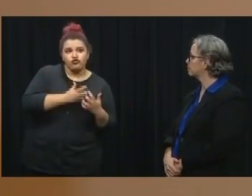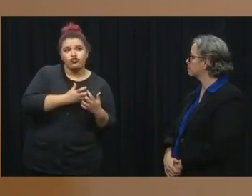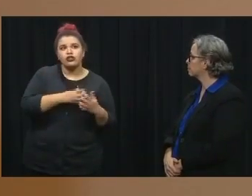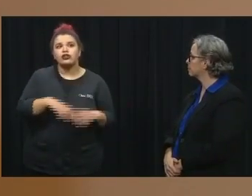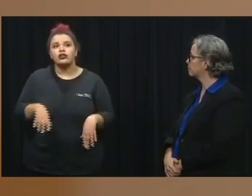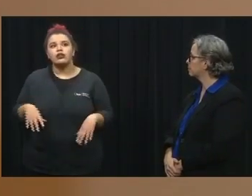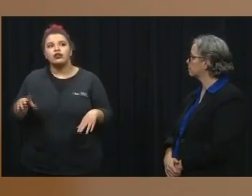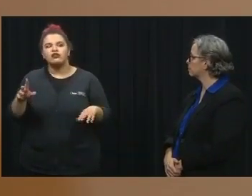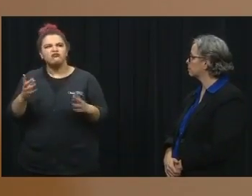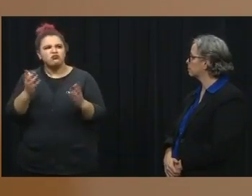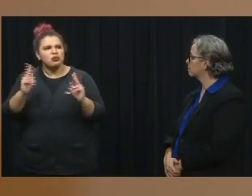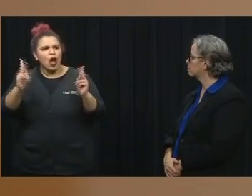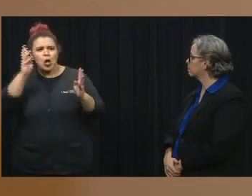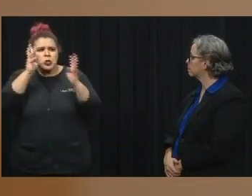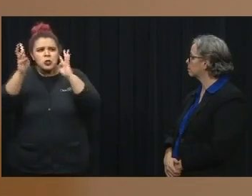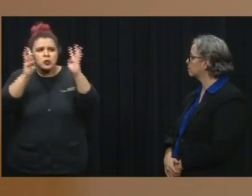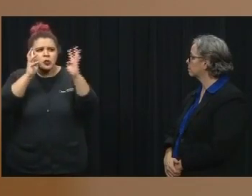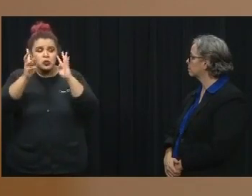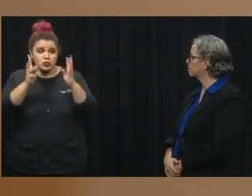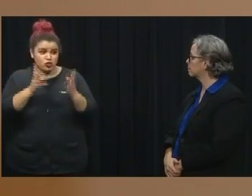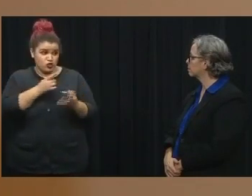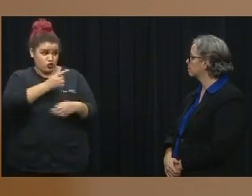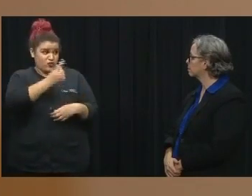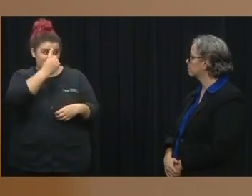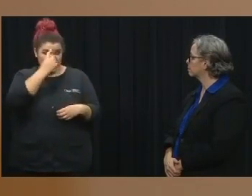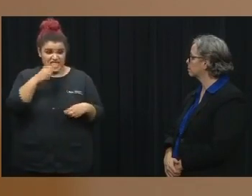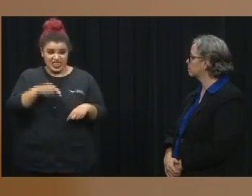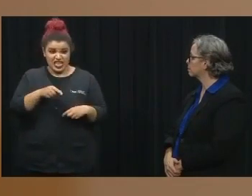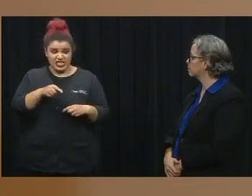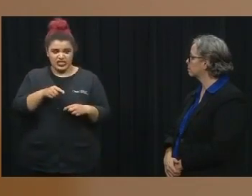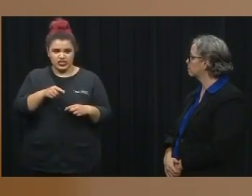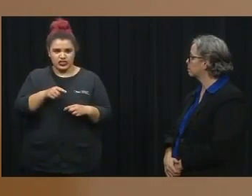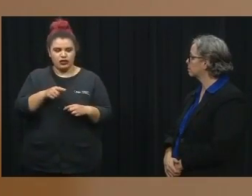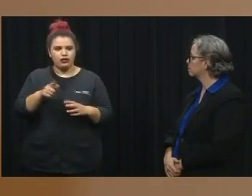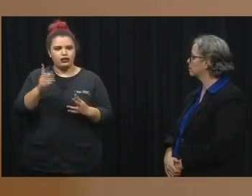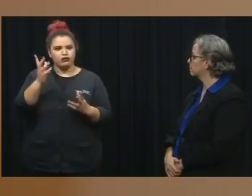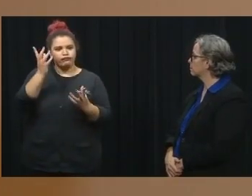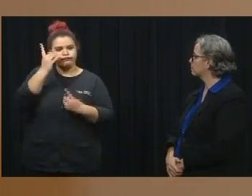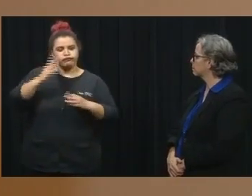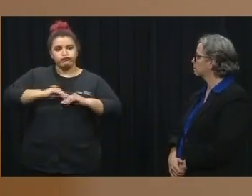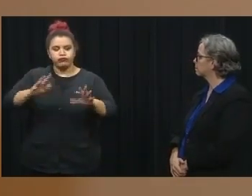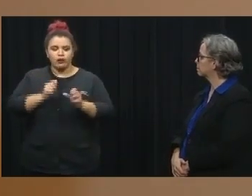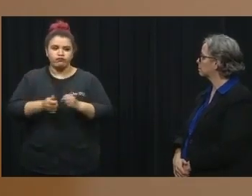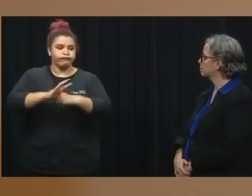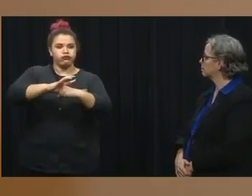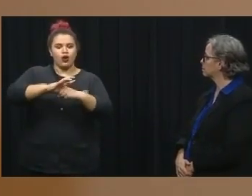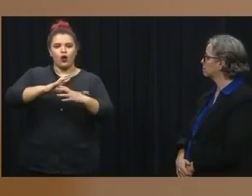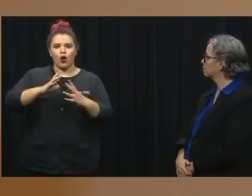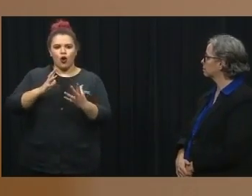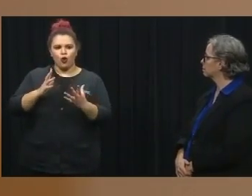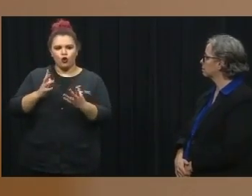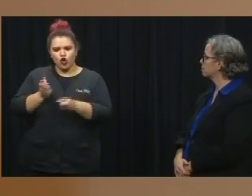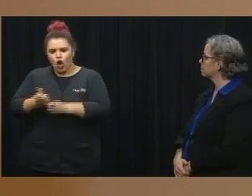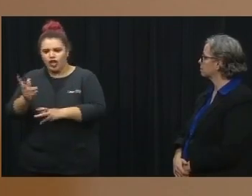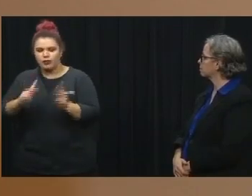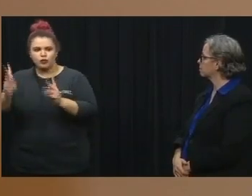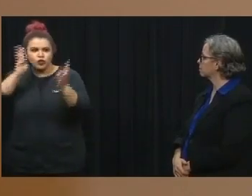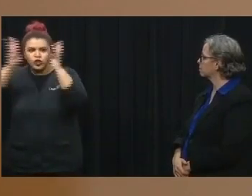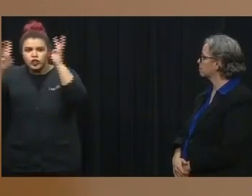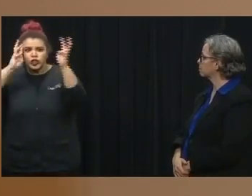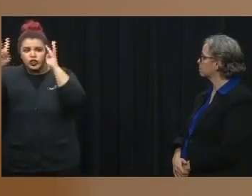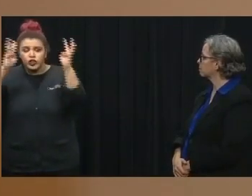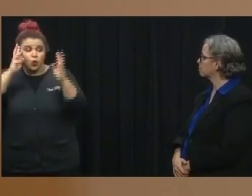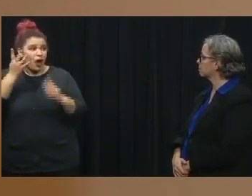pandemic will ultimately lead to quite a few medical advancements just out of necessity? Absolutely. I think so many facets